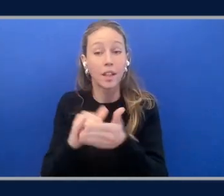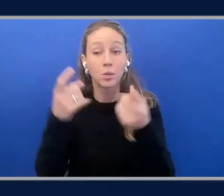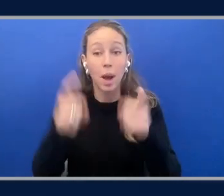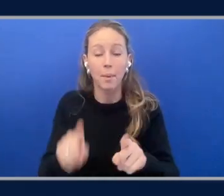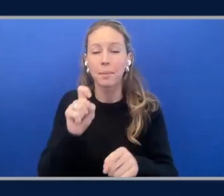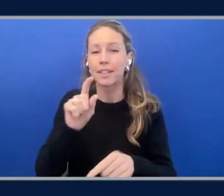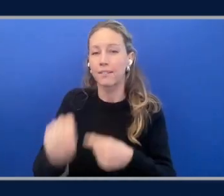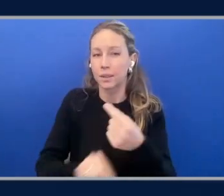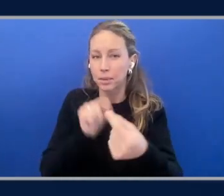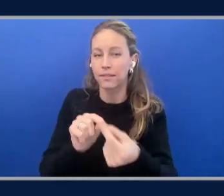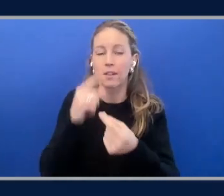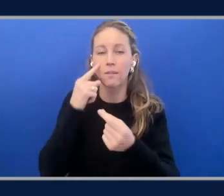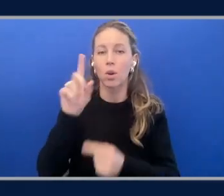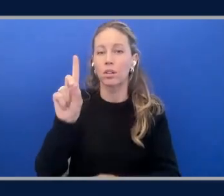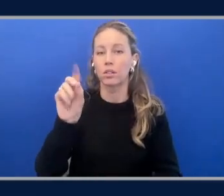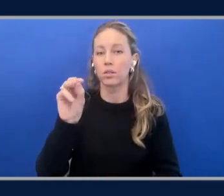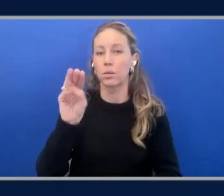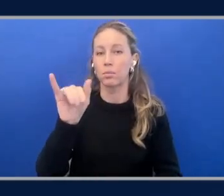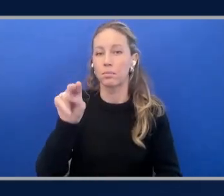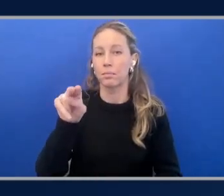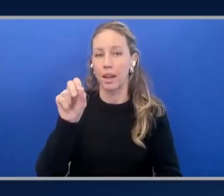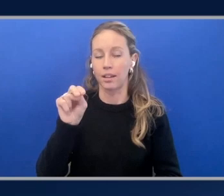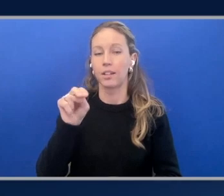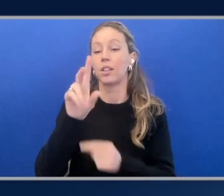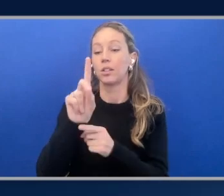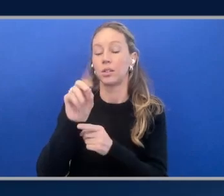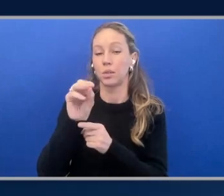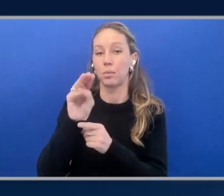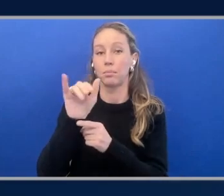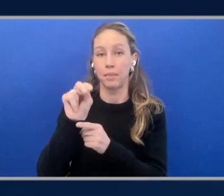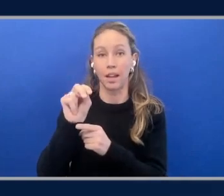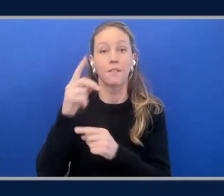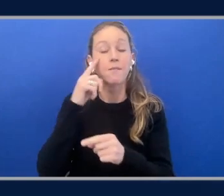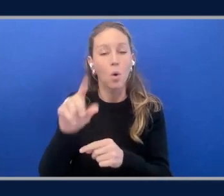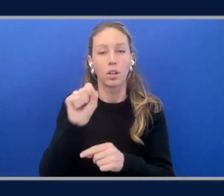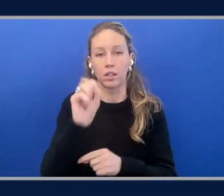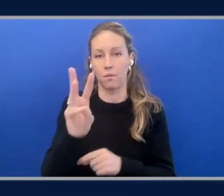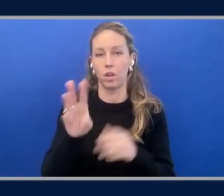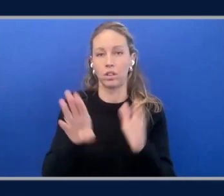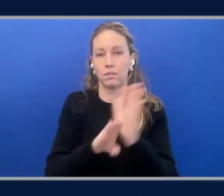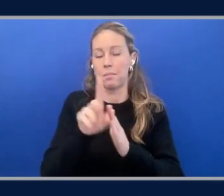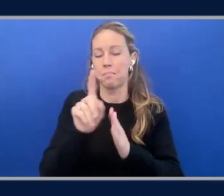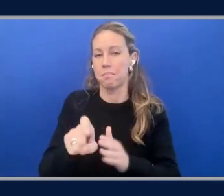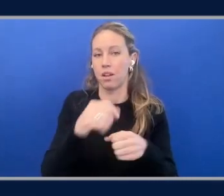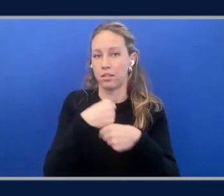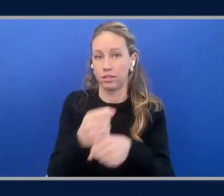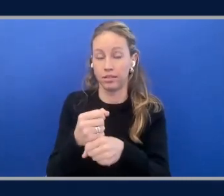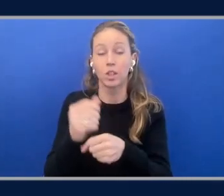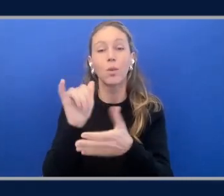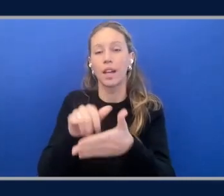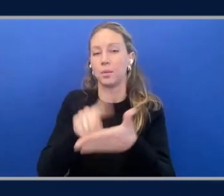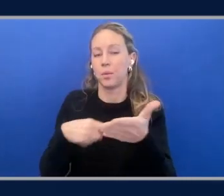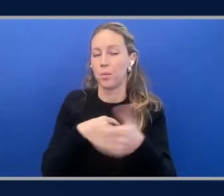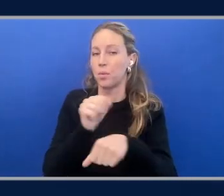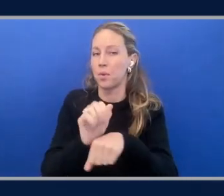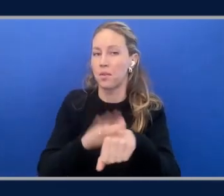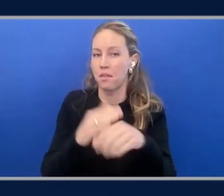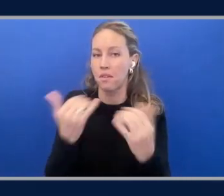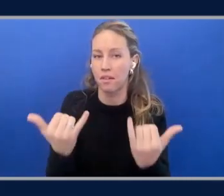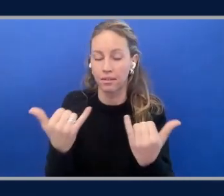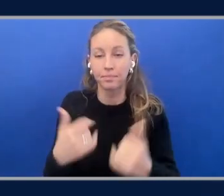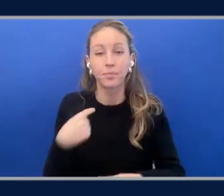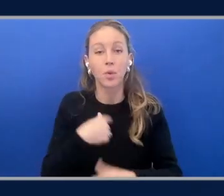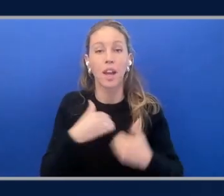domain-specific model, a model created specifically for software development. And so that's exactly what we've been doing. We actually have